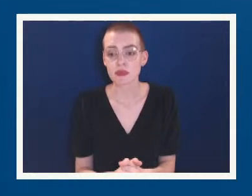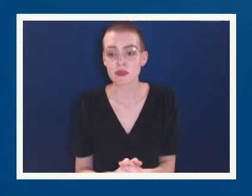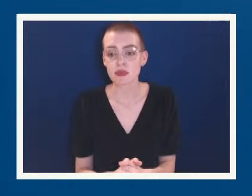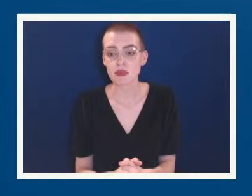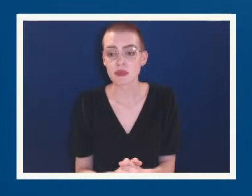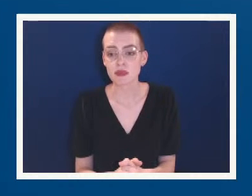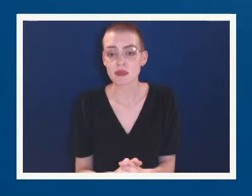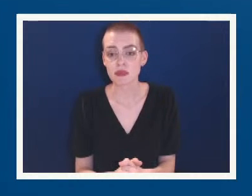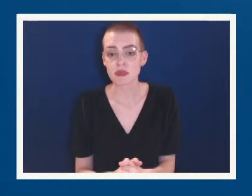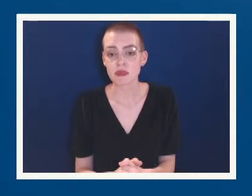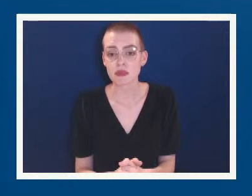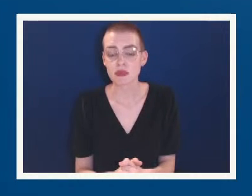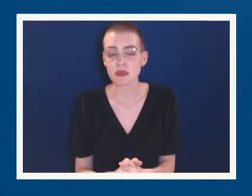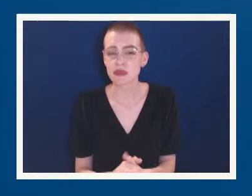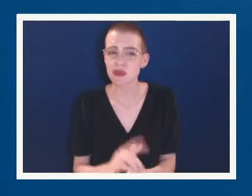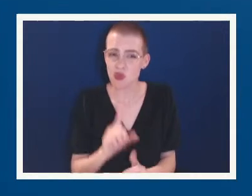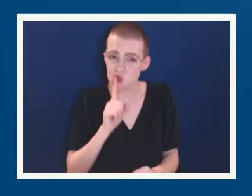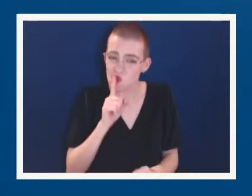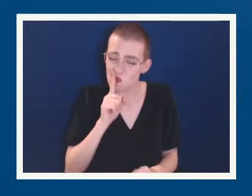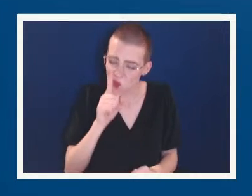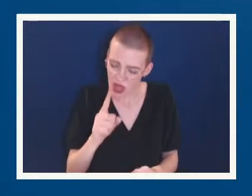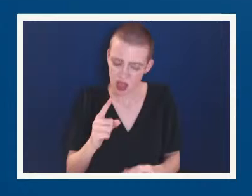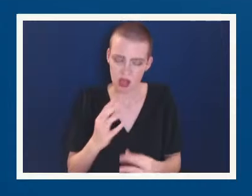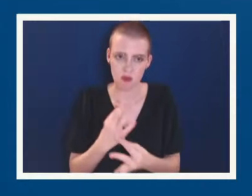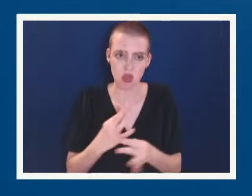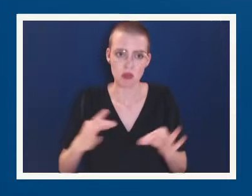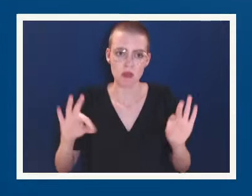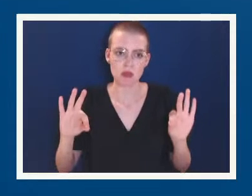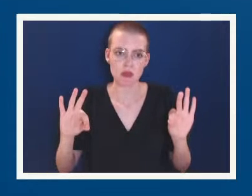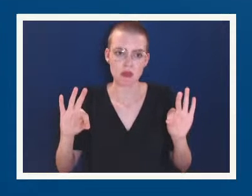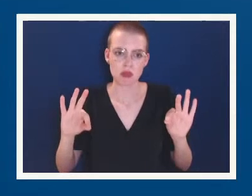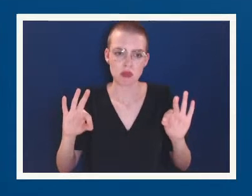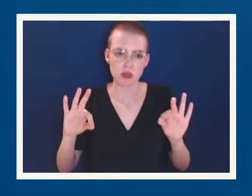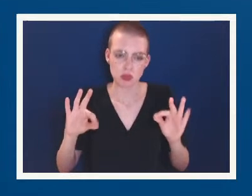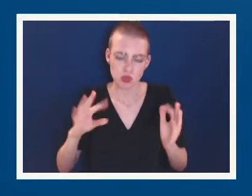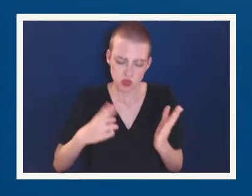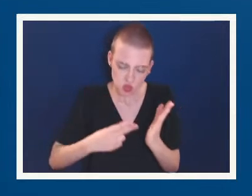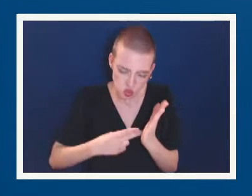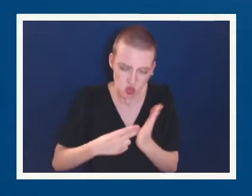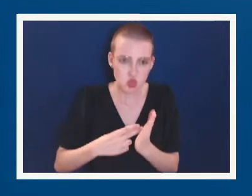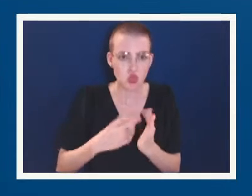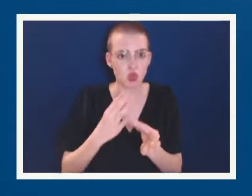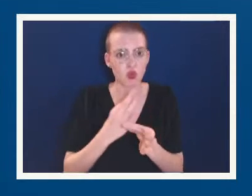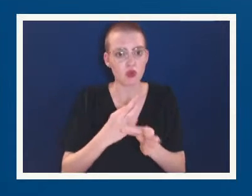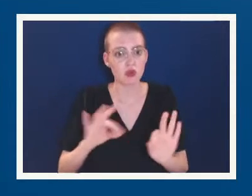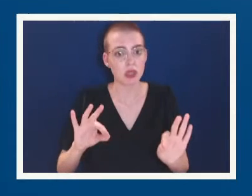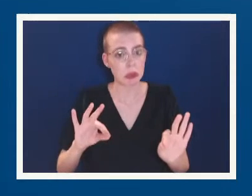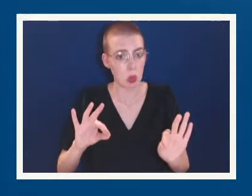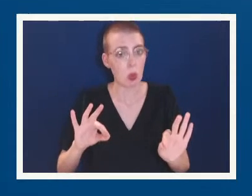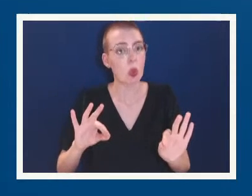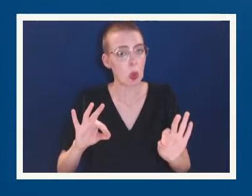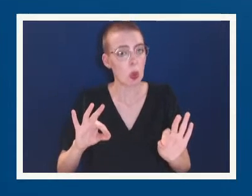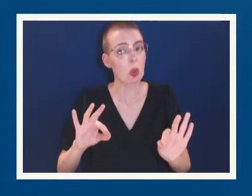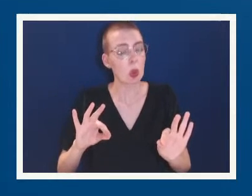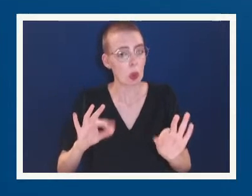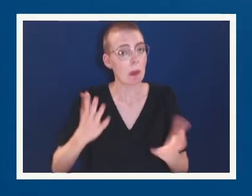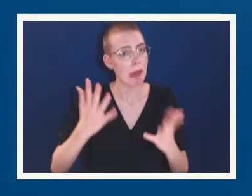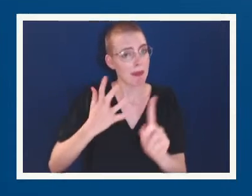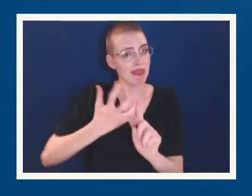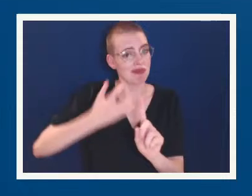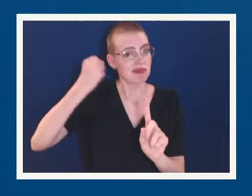Real freedom. Real freedom is on the ballot in 3 days. Folks, let me tell you